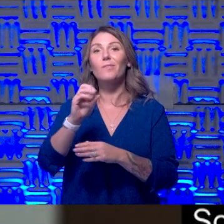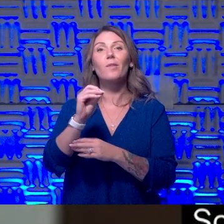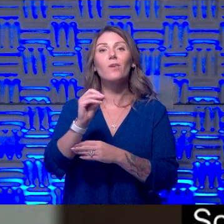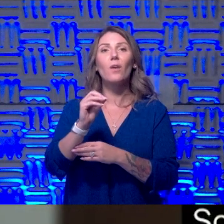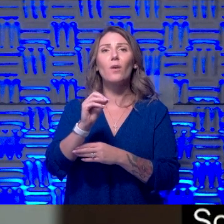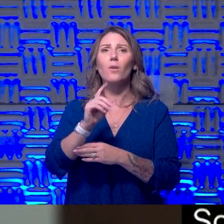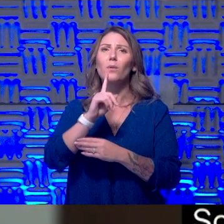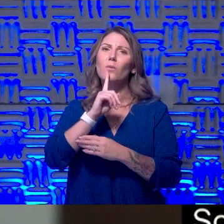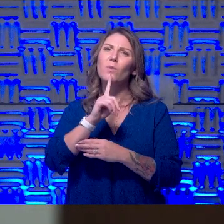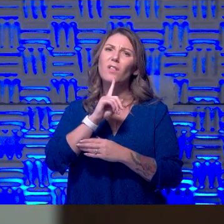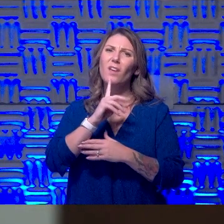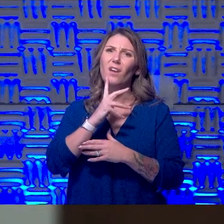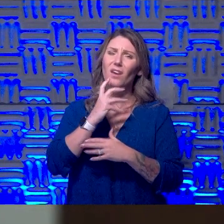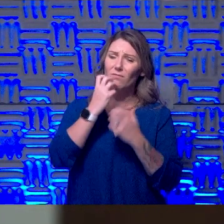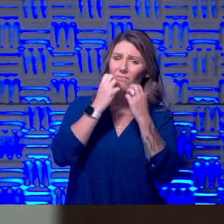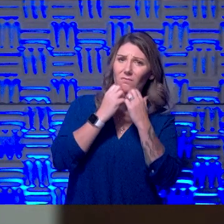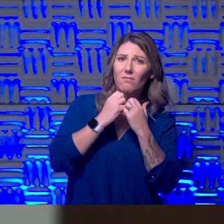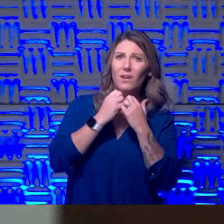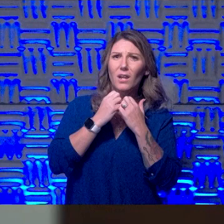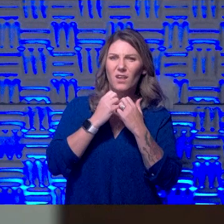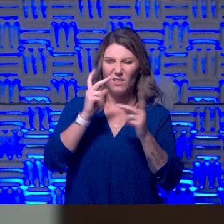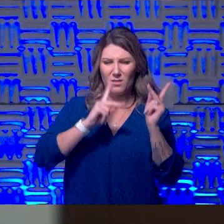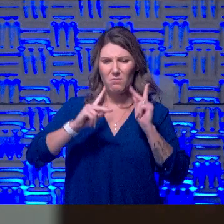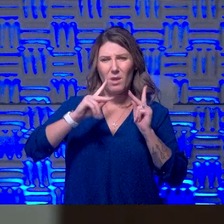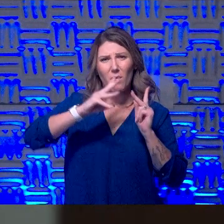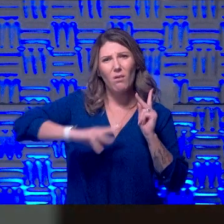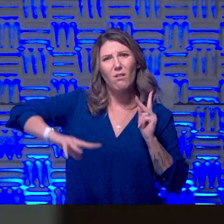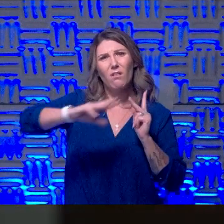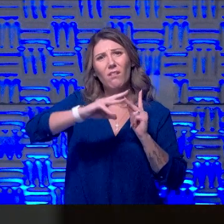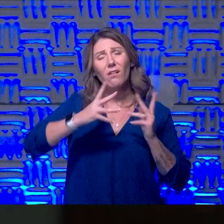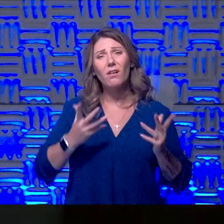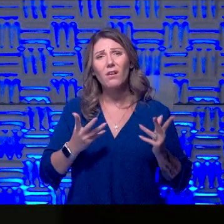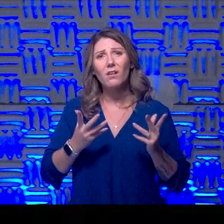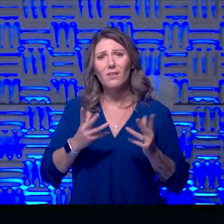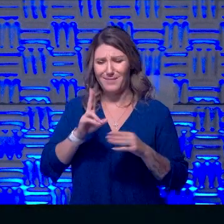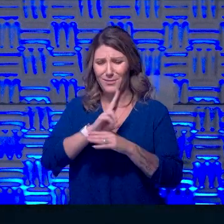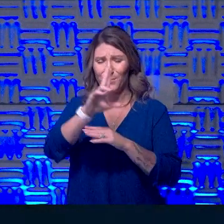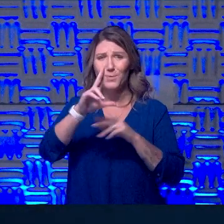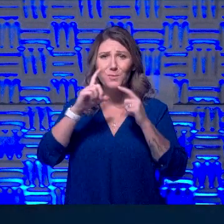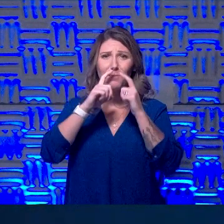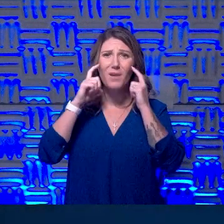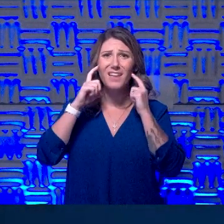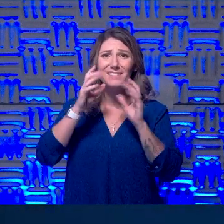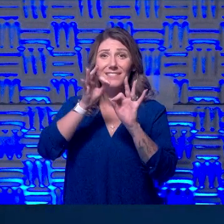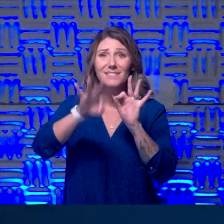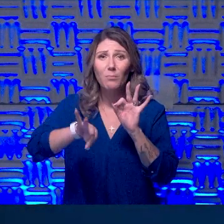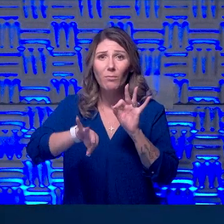some compassion for the people that are around you. Wear your mask. It's a simple thing.